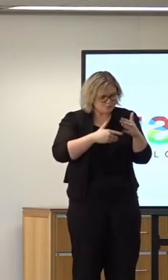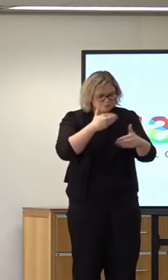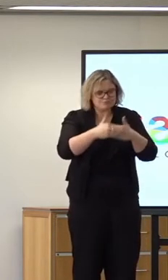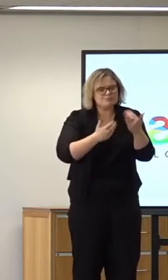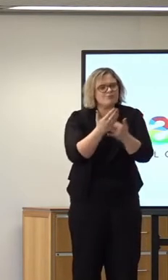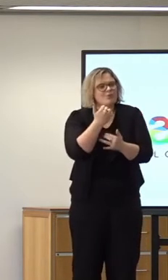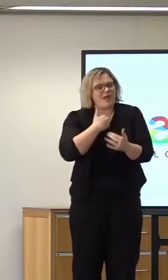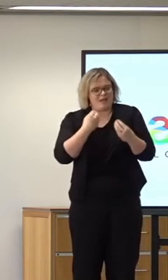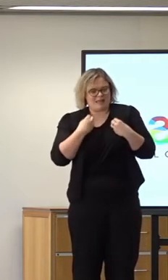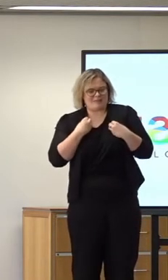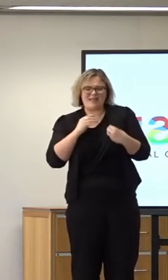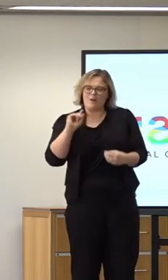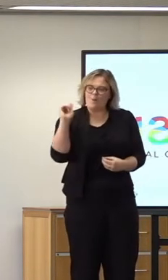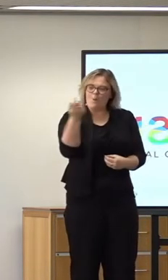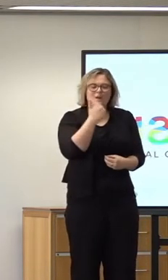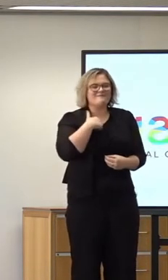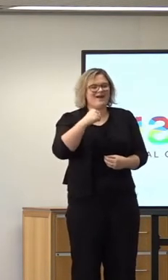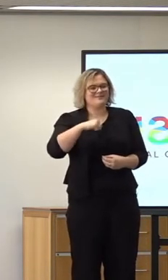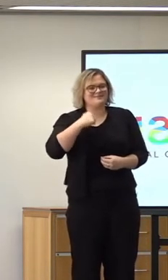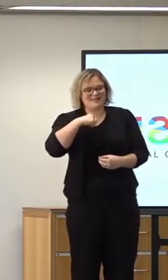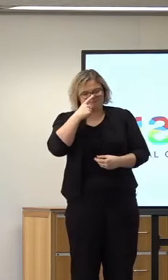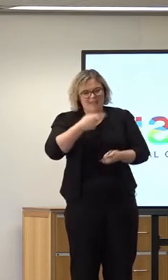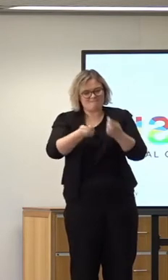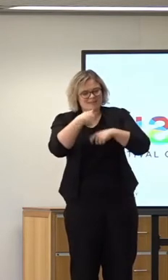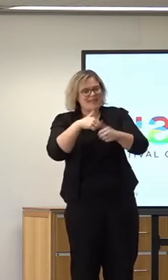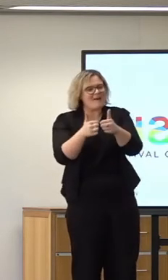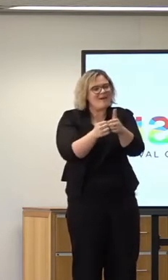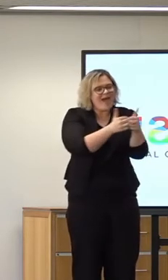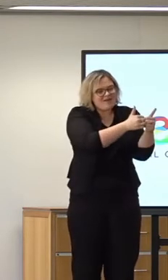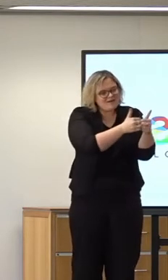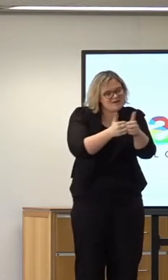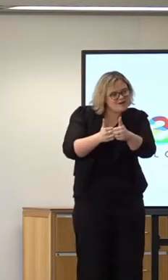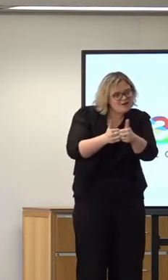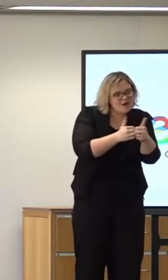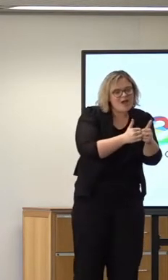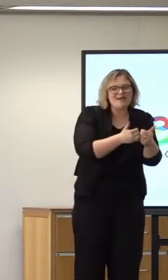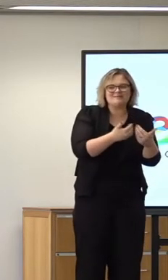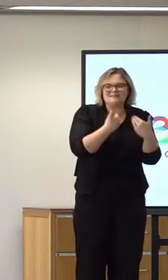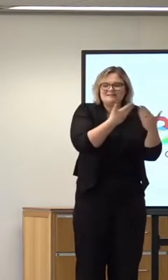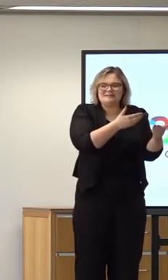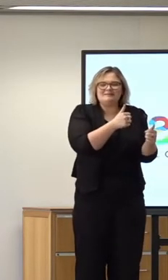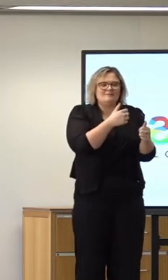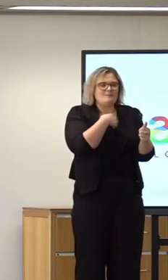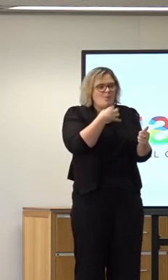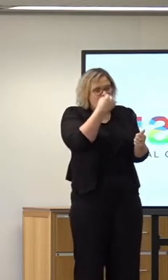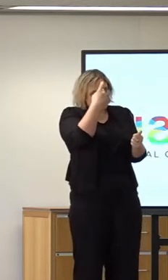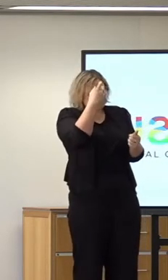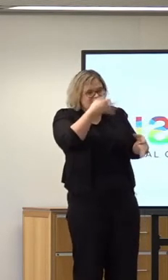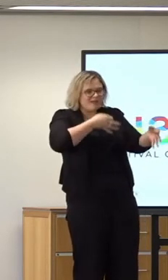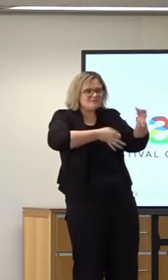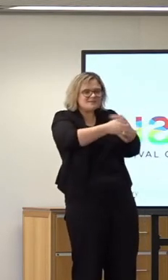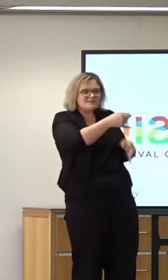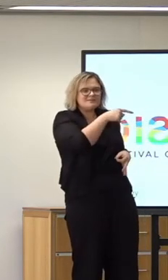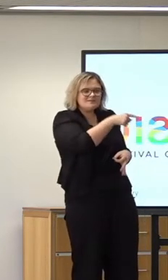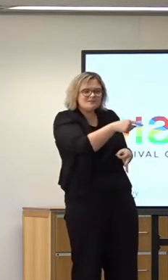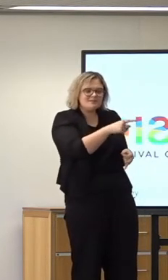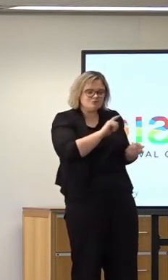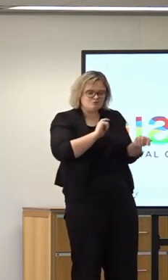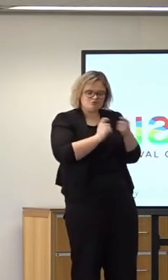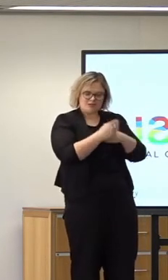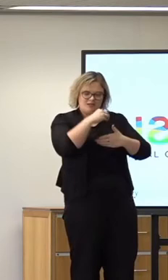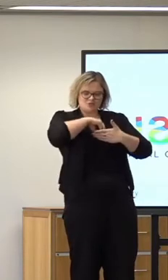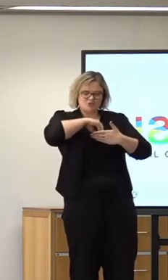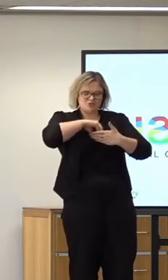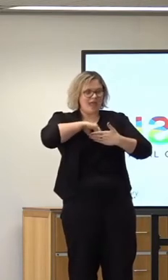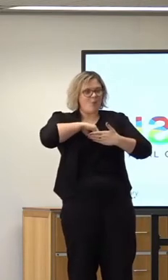organisation, about how all of our staff can become allies and create better senses of empathy and understanding to do that change from within.